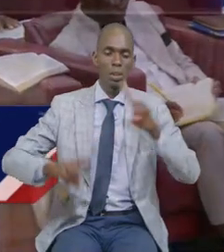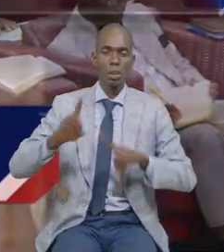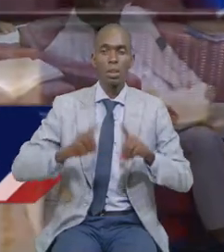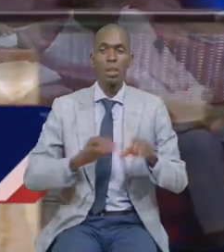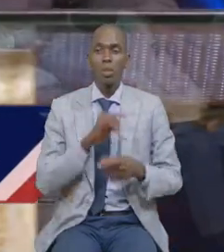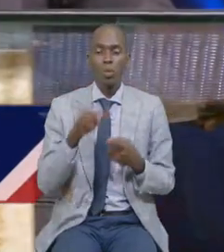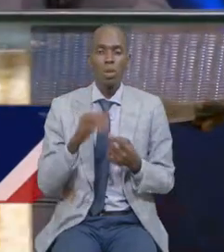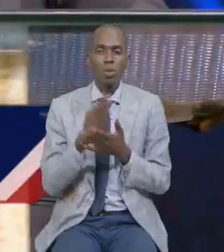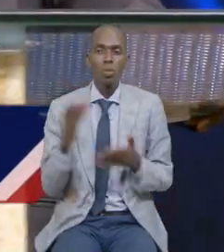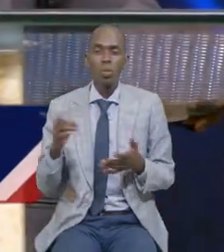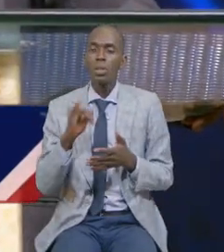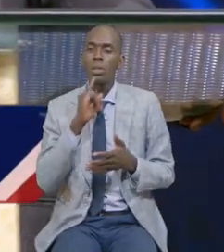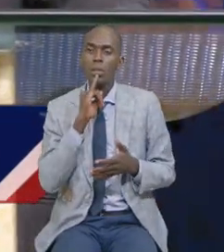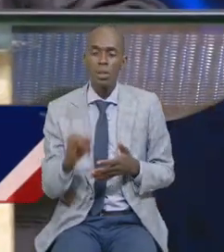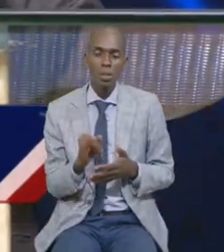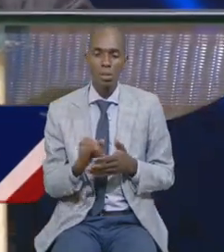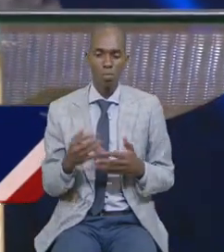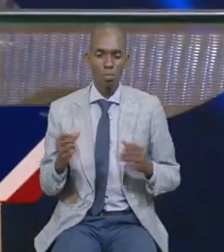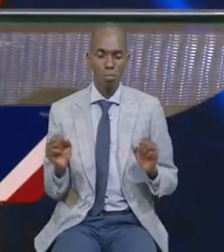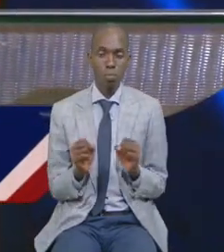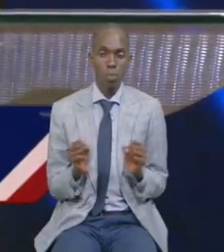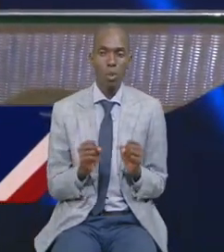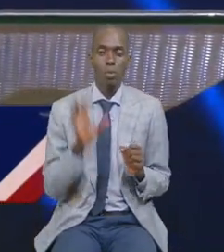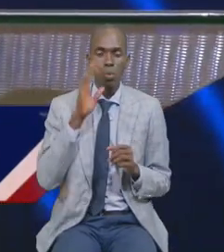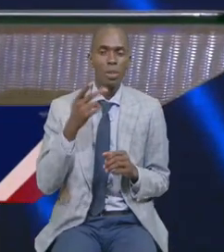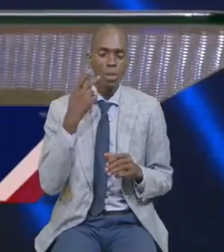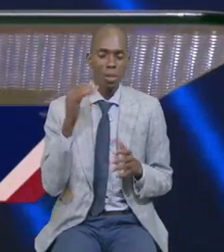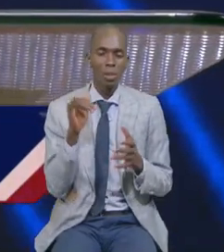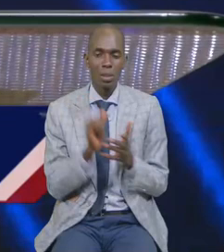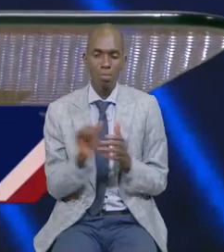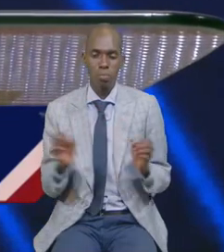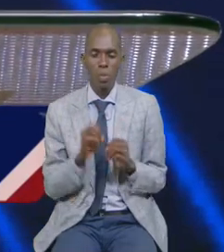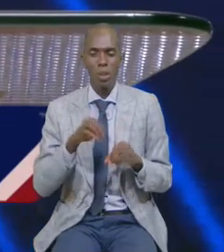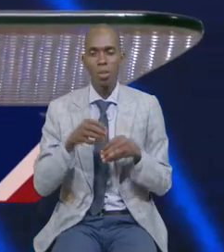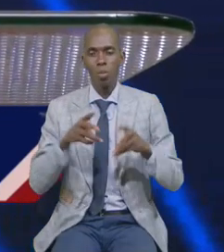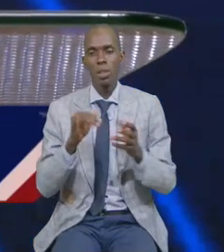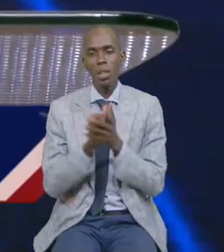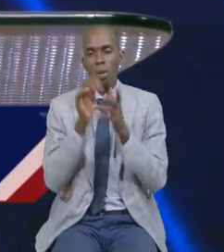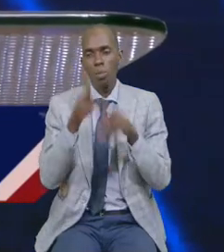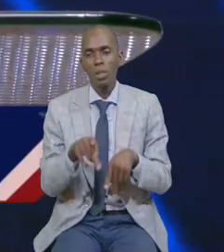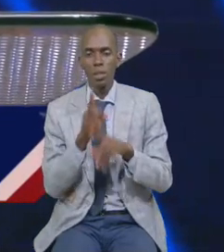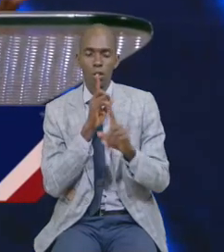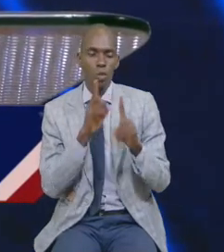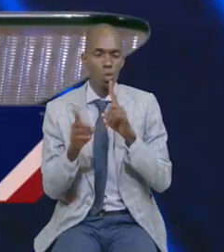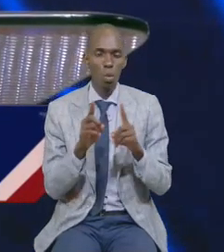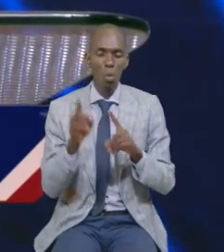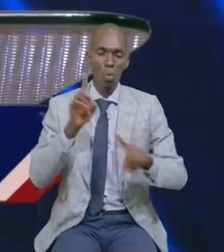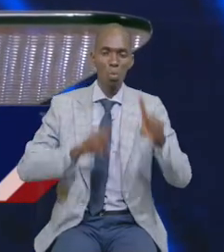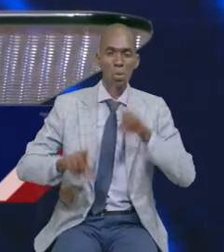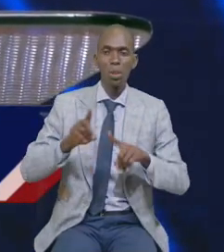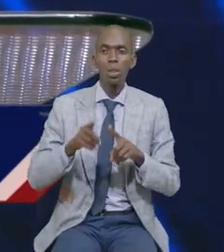can see that timidity in their tone. And when somebody is frightened, you can feel